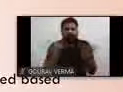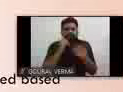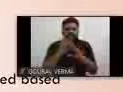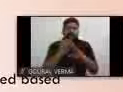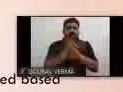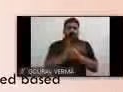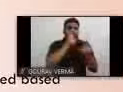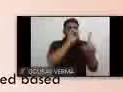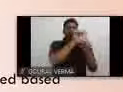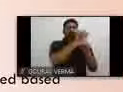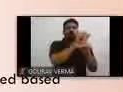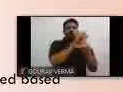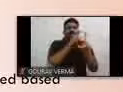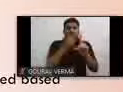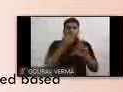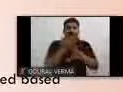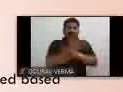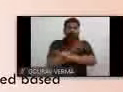identification and early